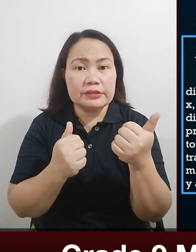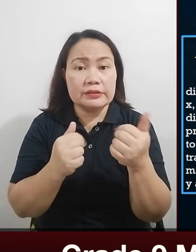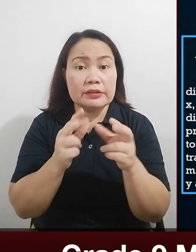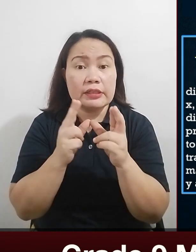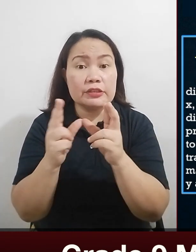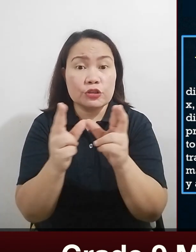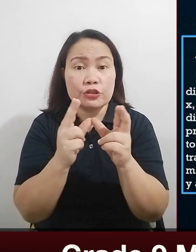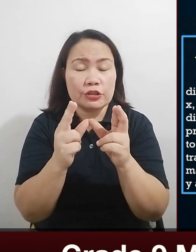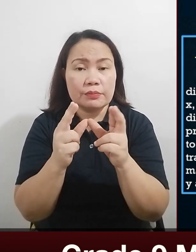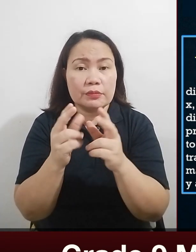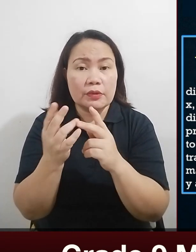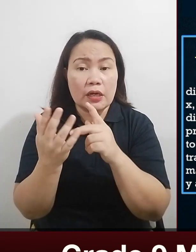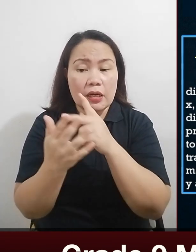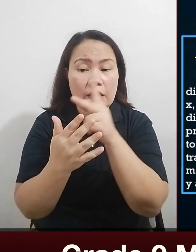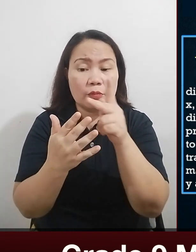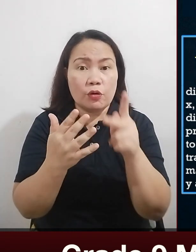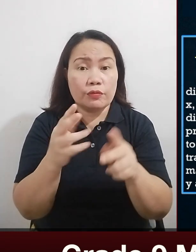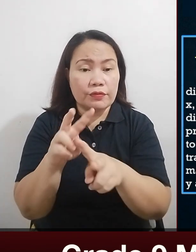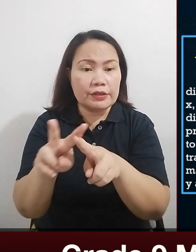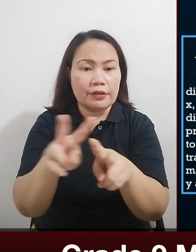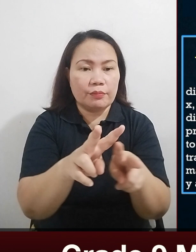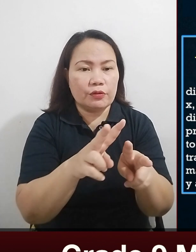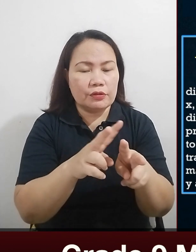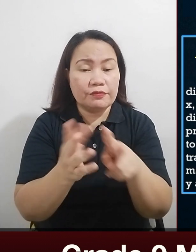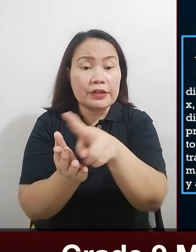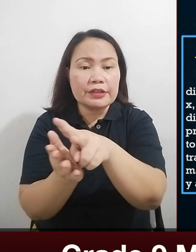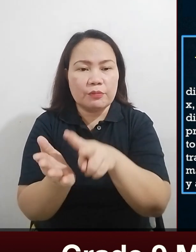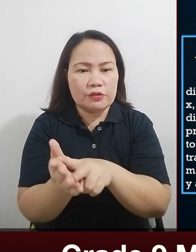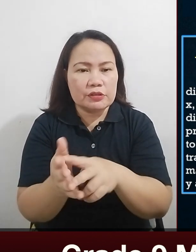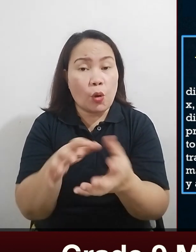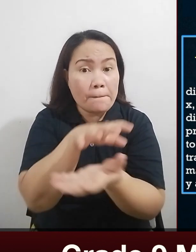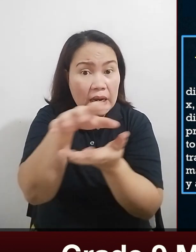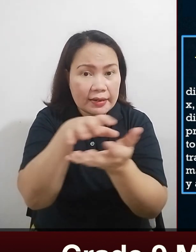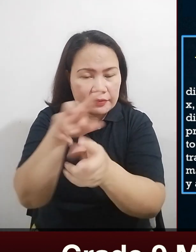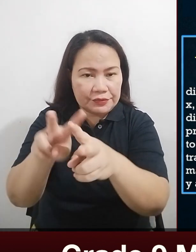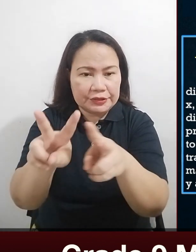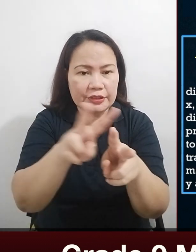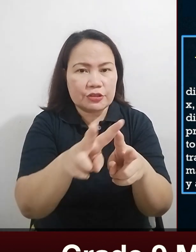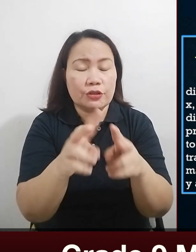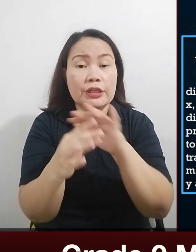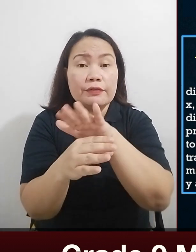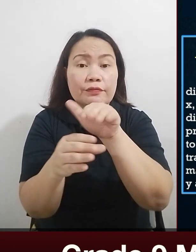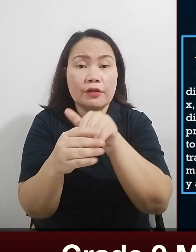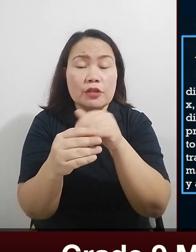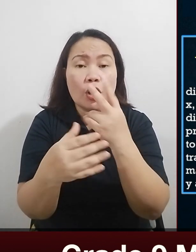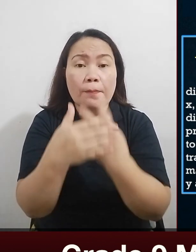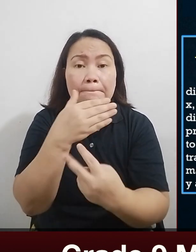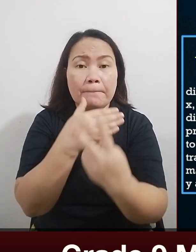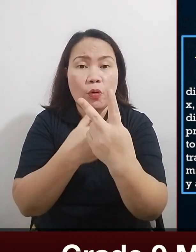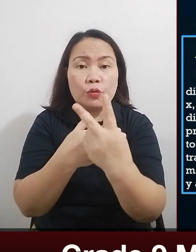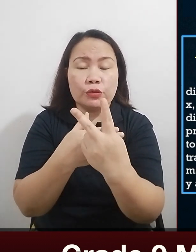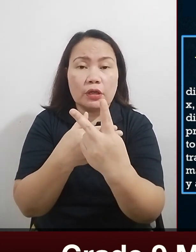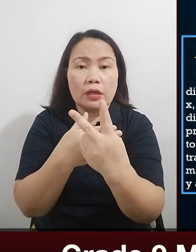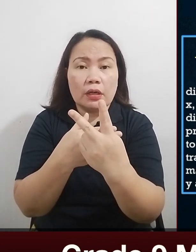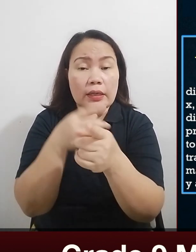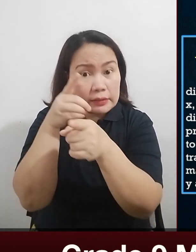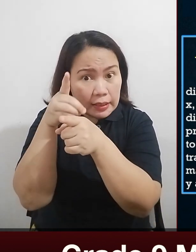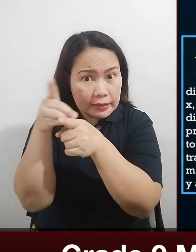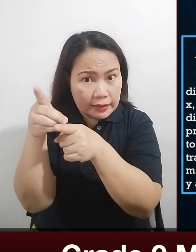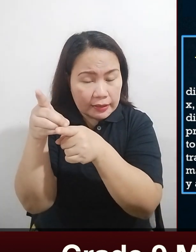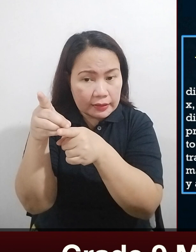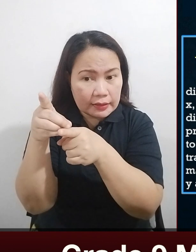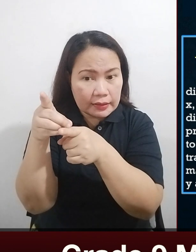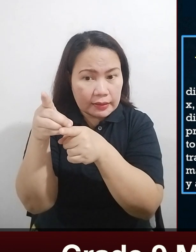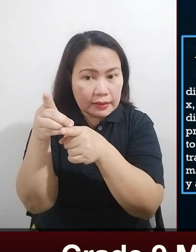among variables. So, this is the kind of variation na kung saan it involves both direct and